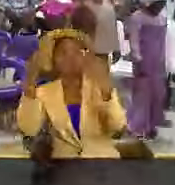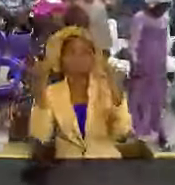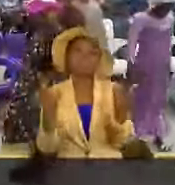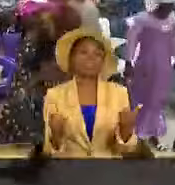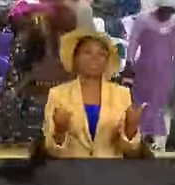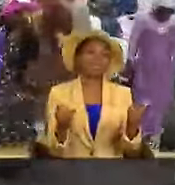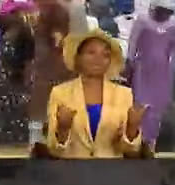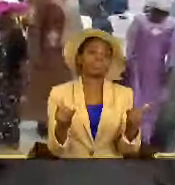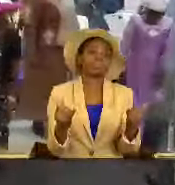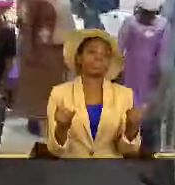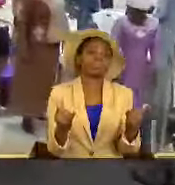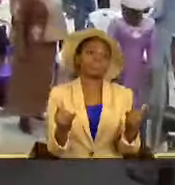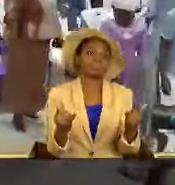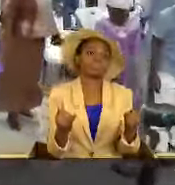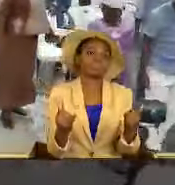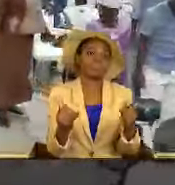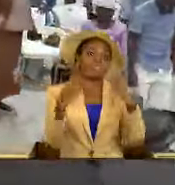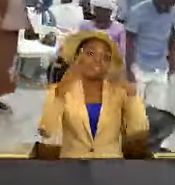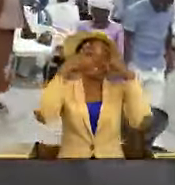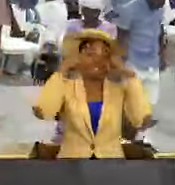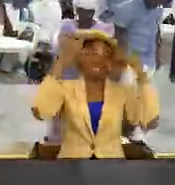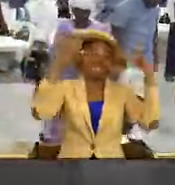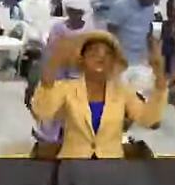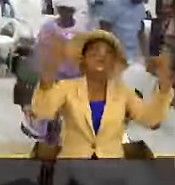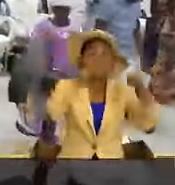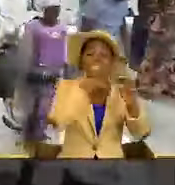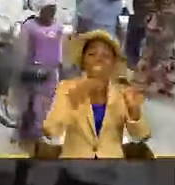now success and